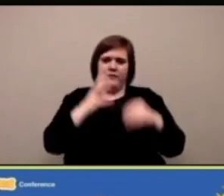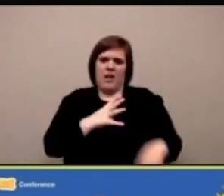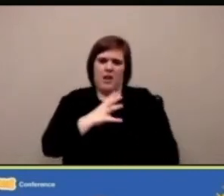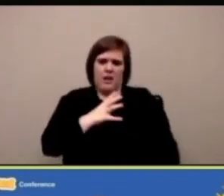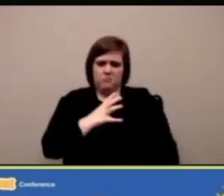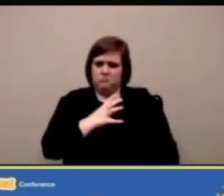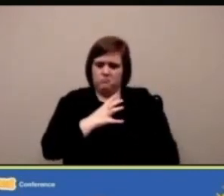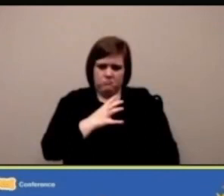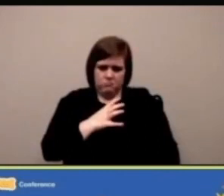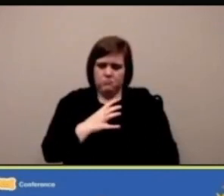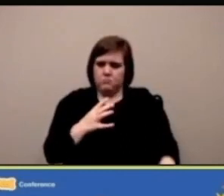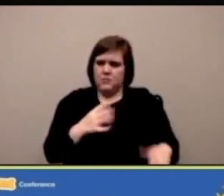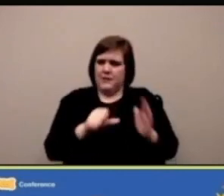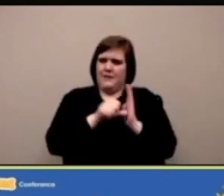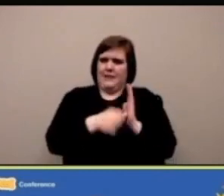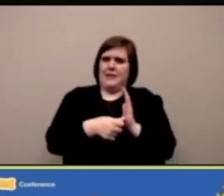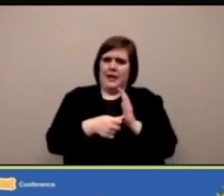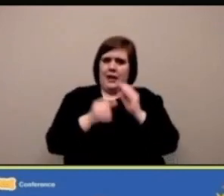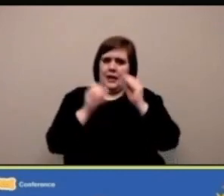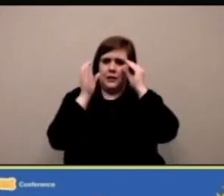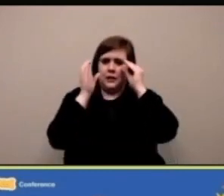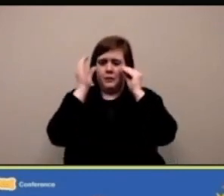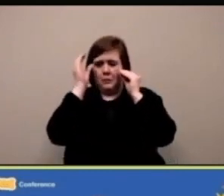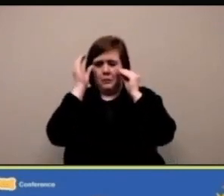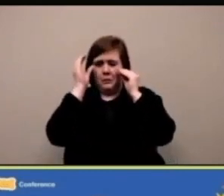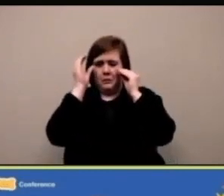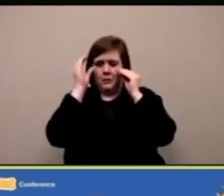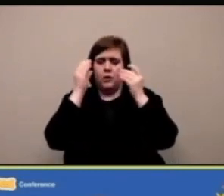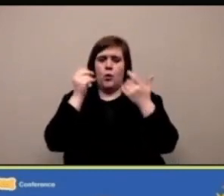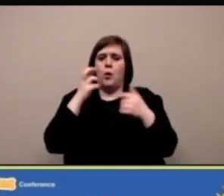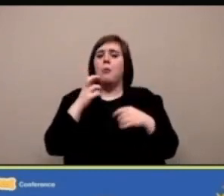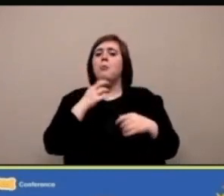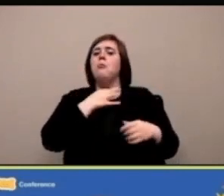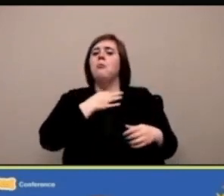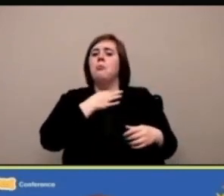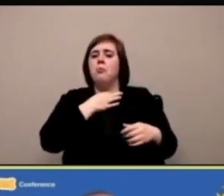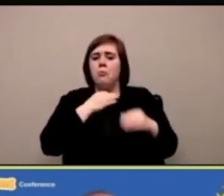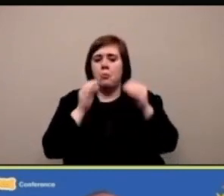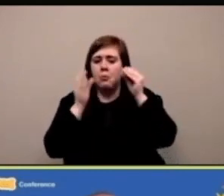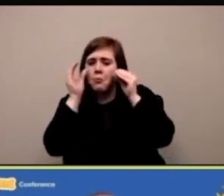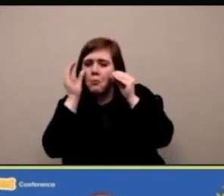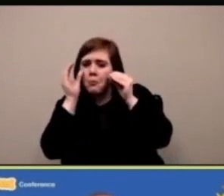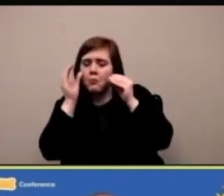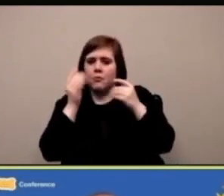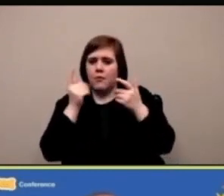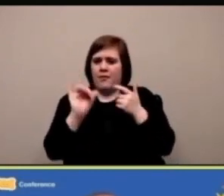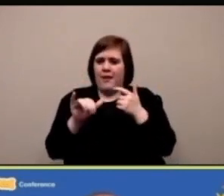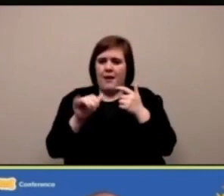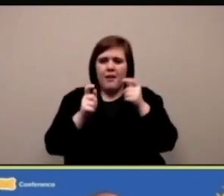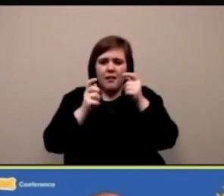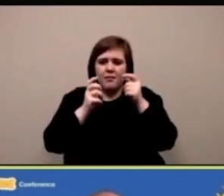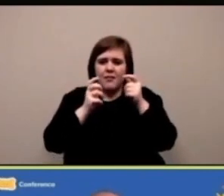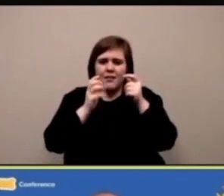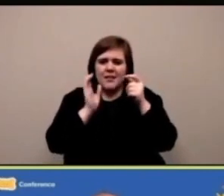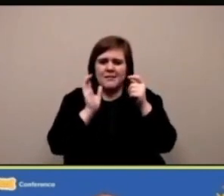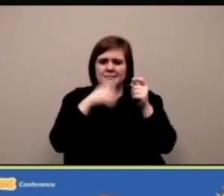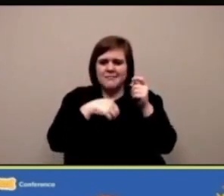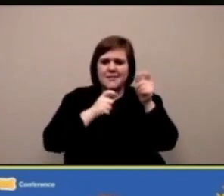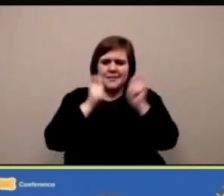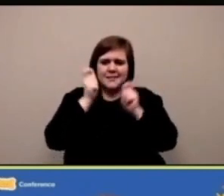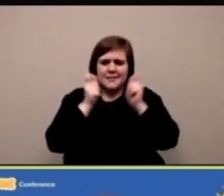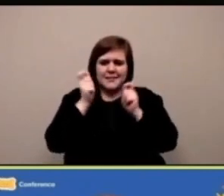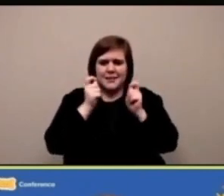kind of emphasize maybe like your kind of piqued interest by I'm trying to make weird faces on my camera right